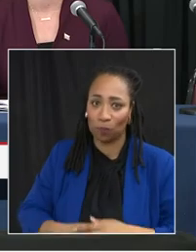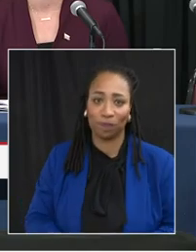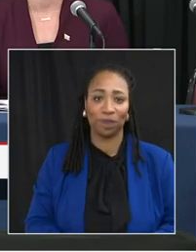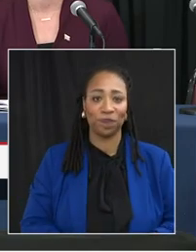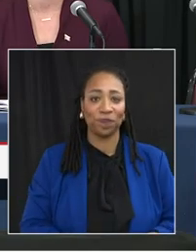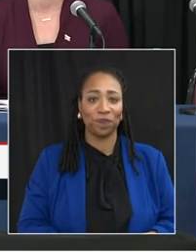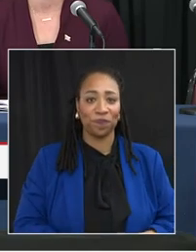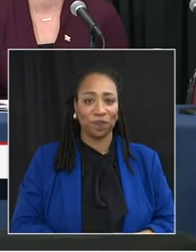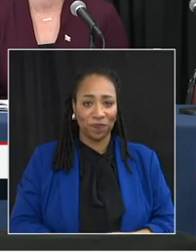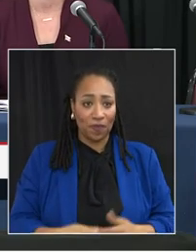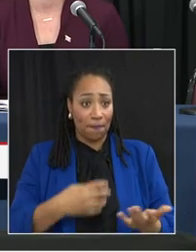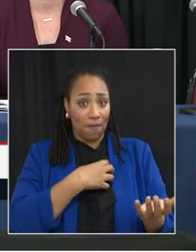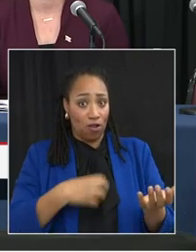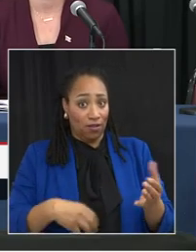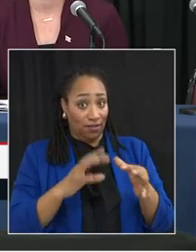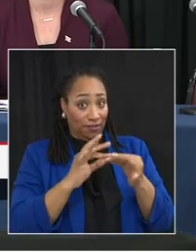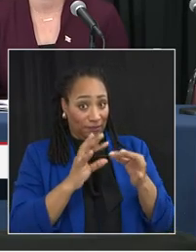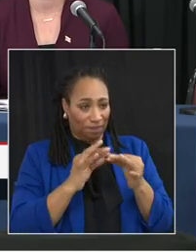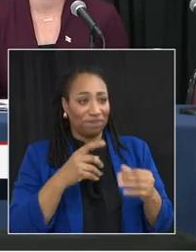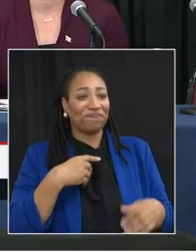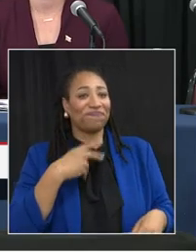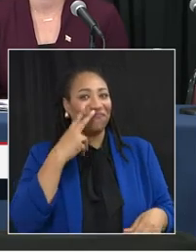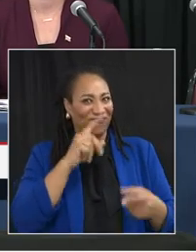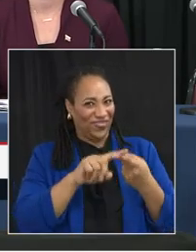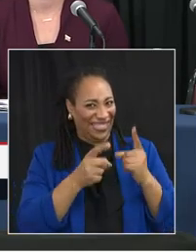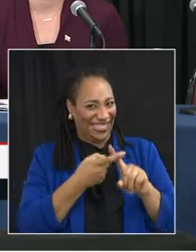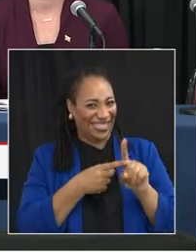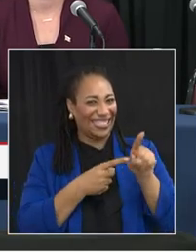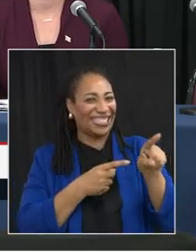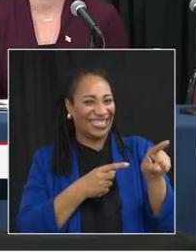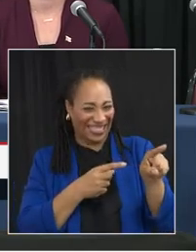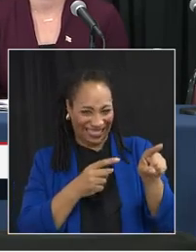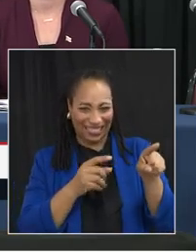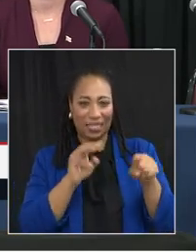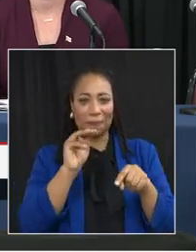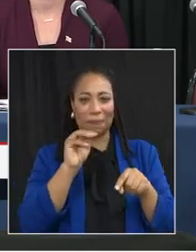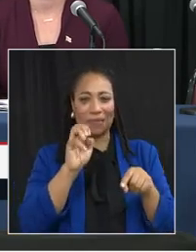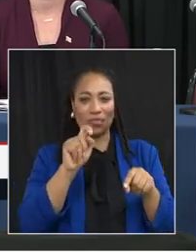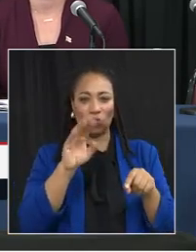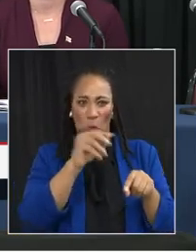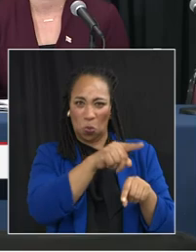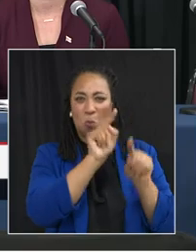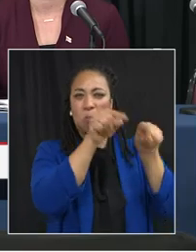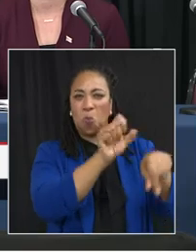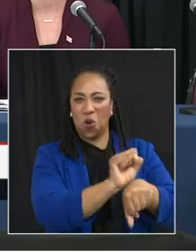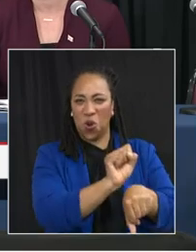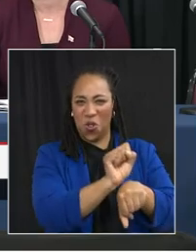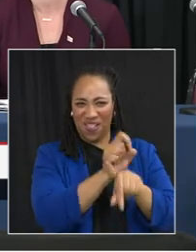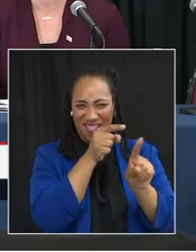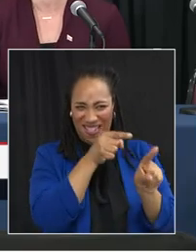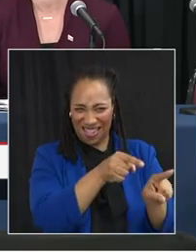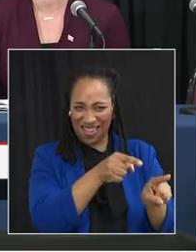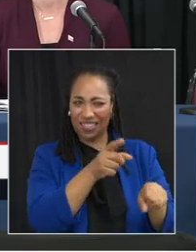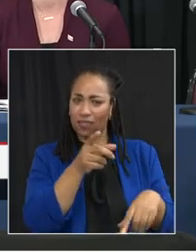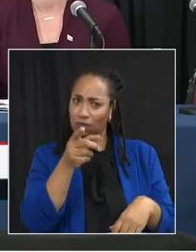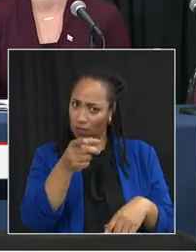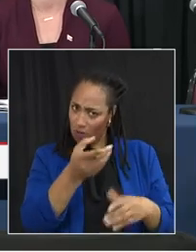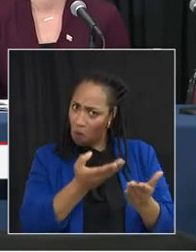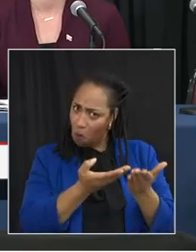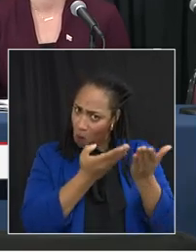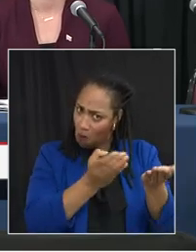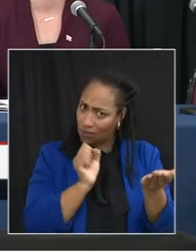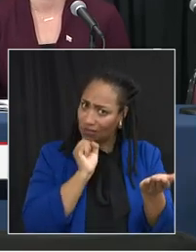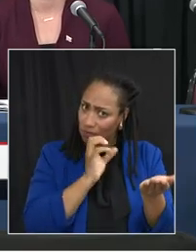here. And Metro also offers senior benefits of half, right? Yes. Seniors pay half